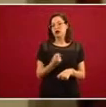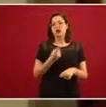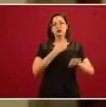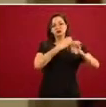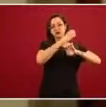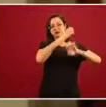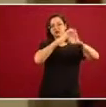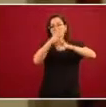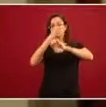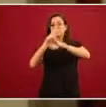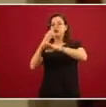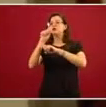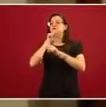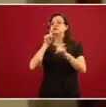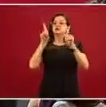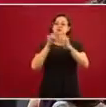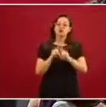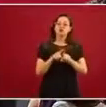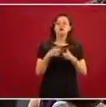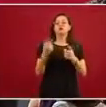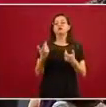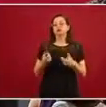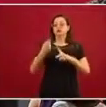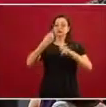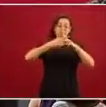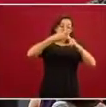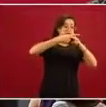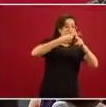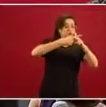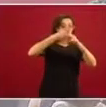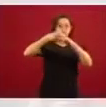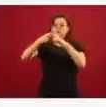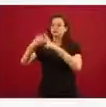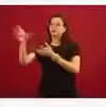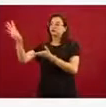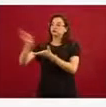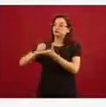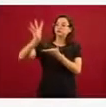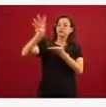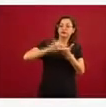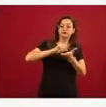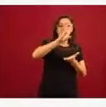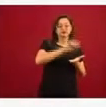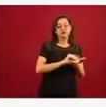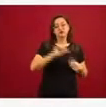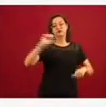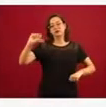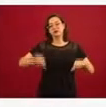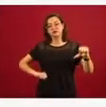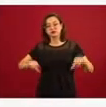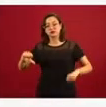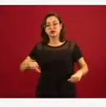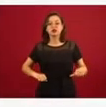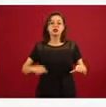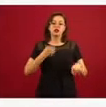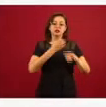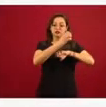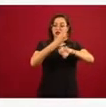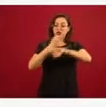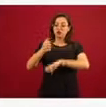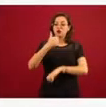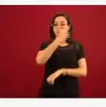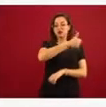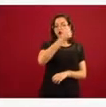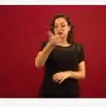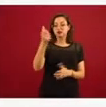suspect cases, and this will show some variation. This is important to emphasize, because as you know, all the different state governors